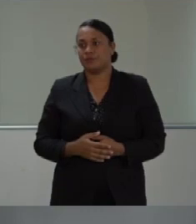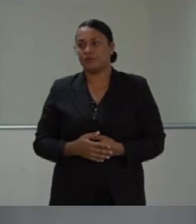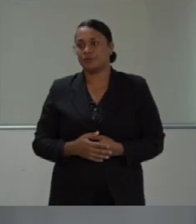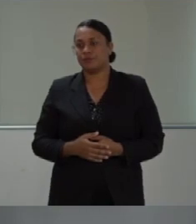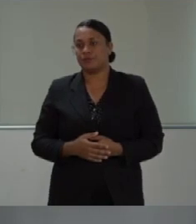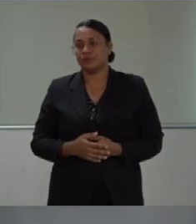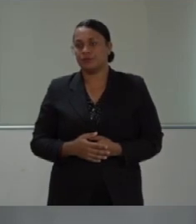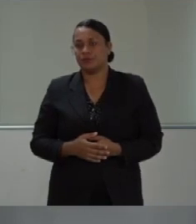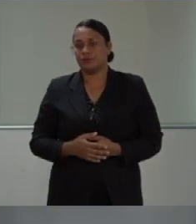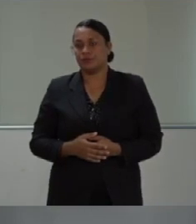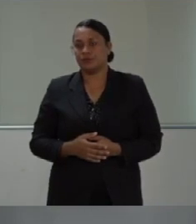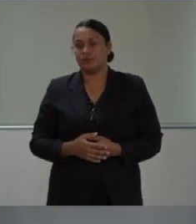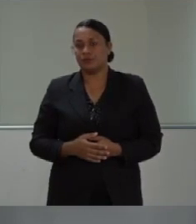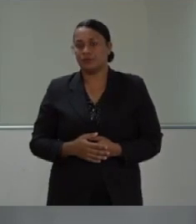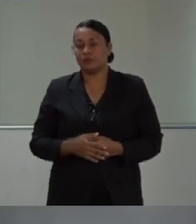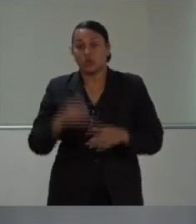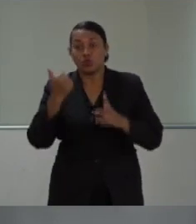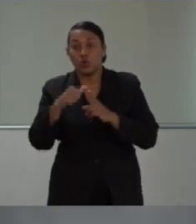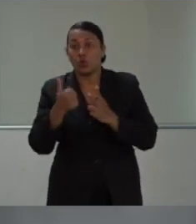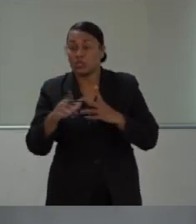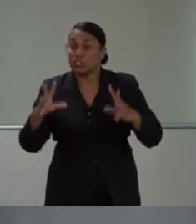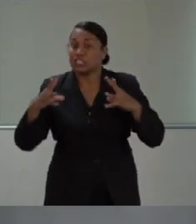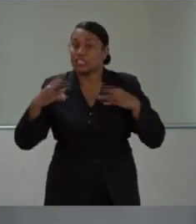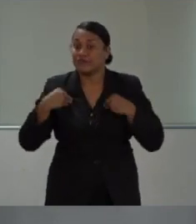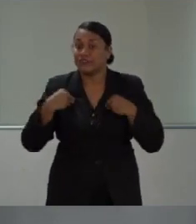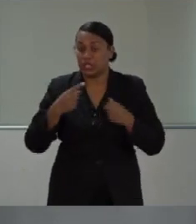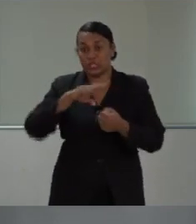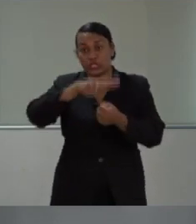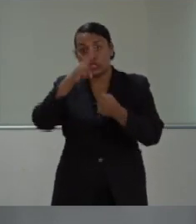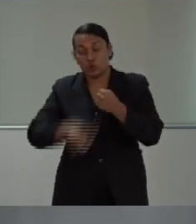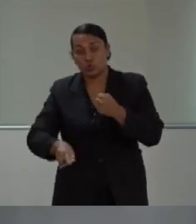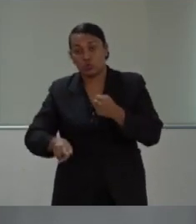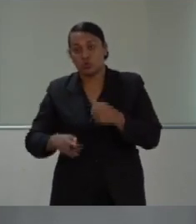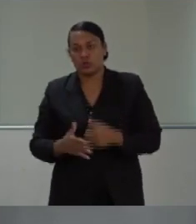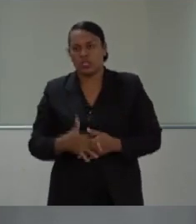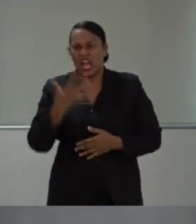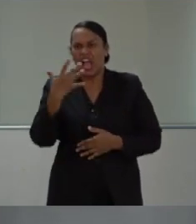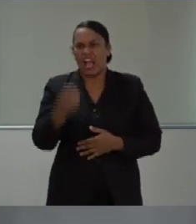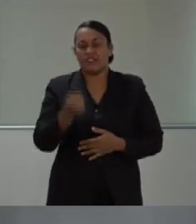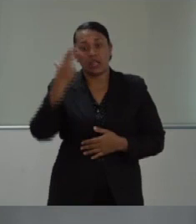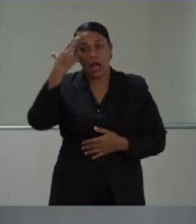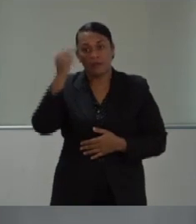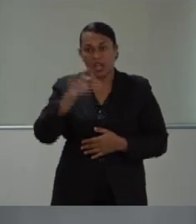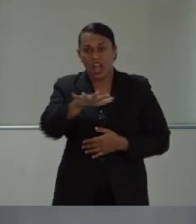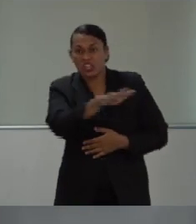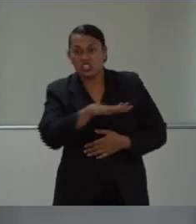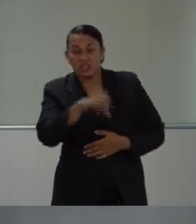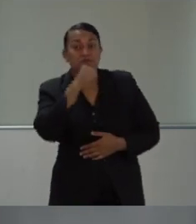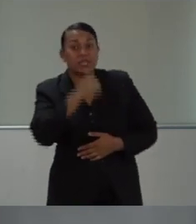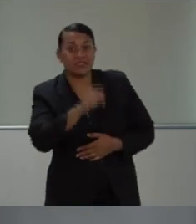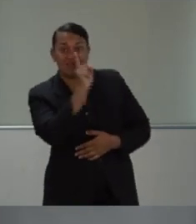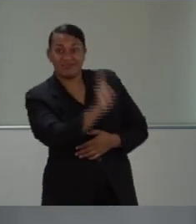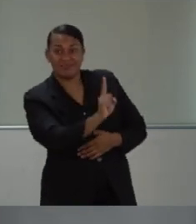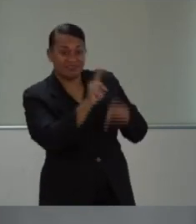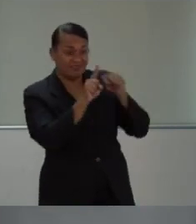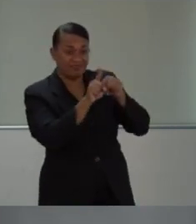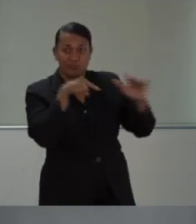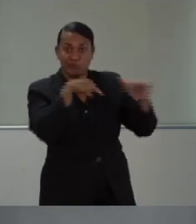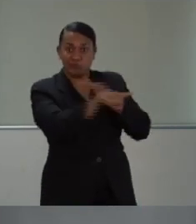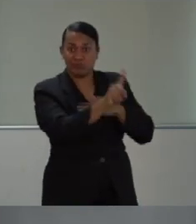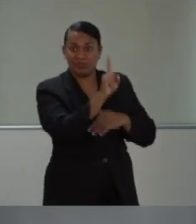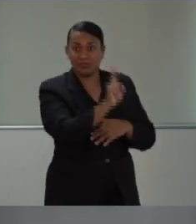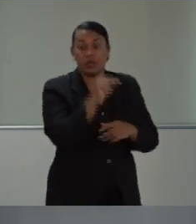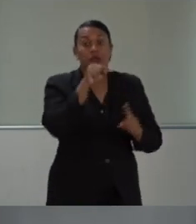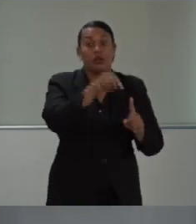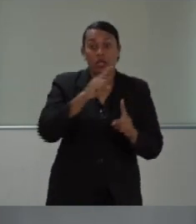have got news that we had that named area of interest becoming a targeted area of interest this